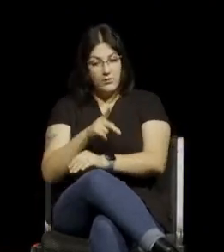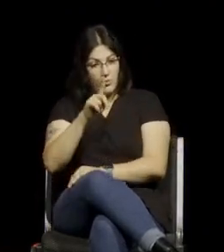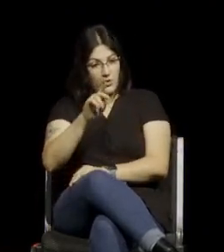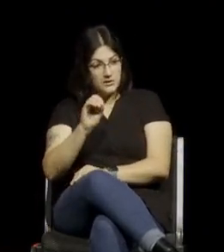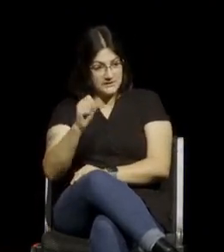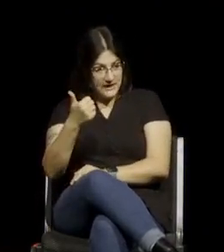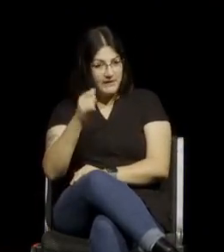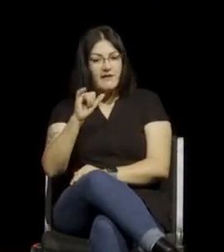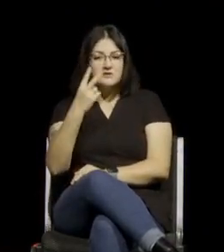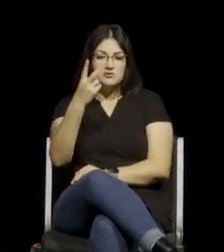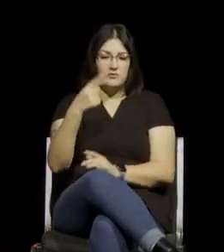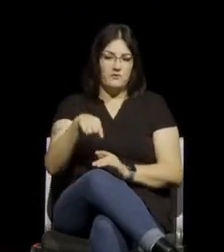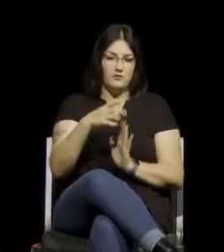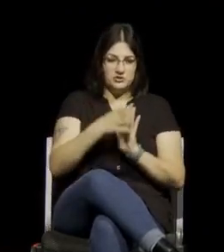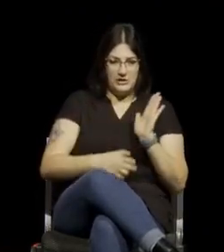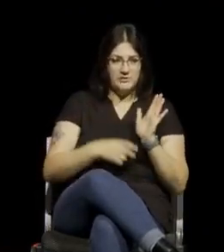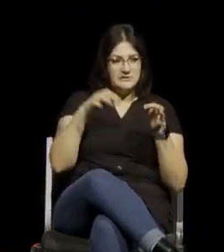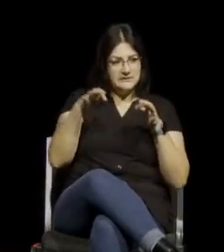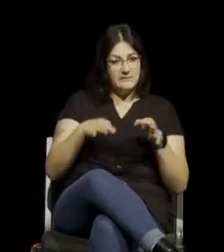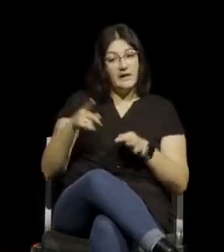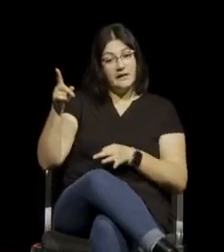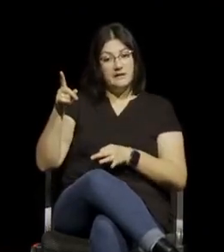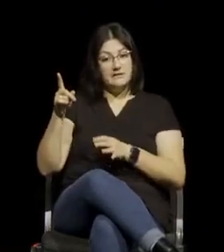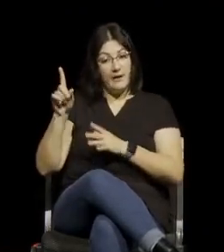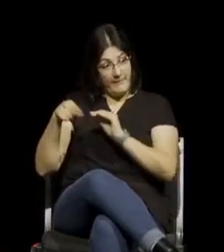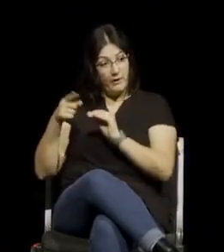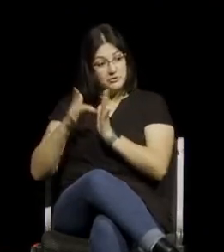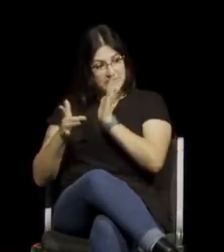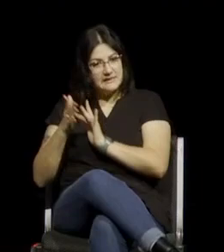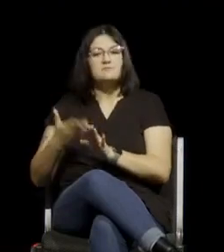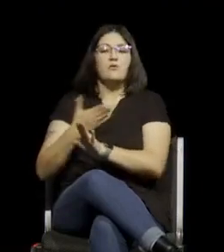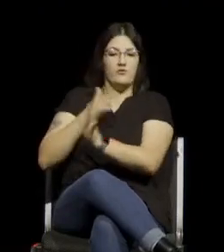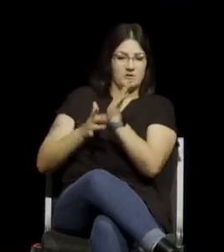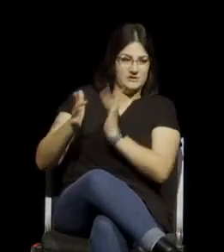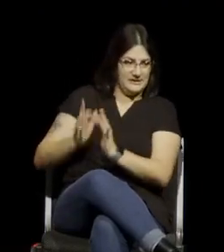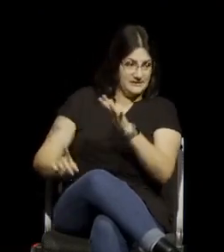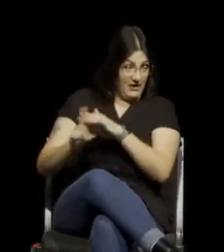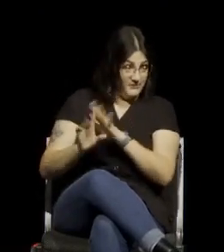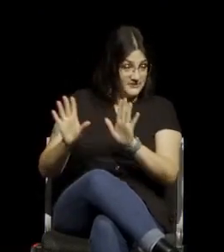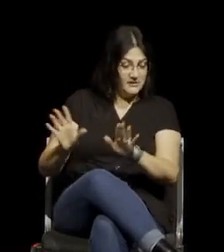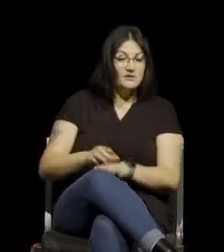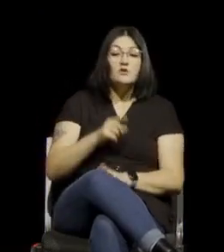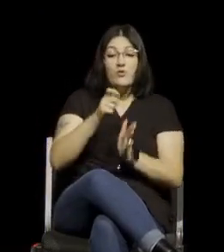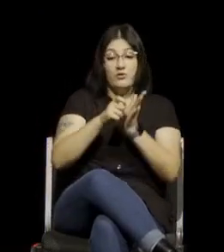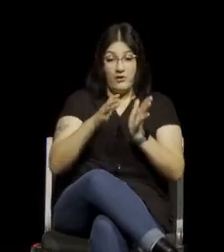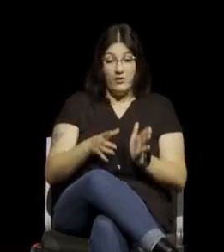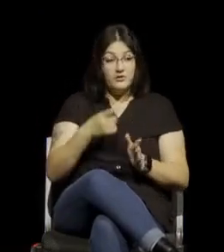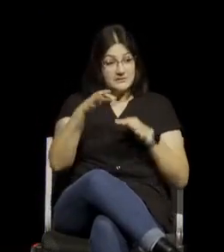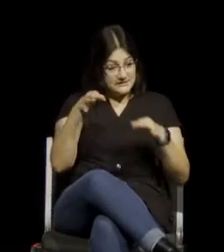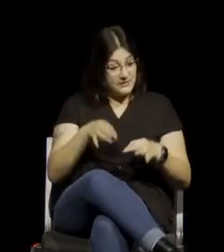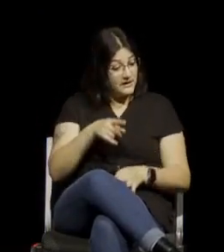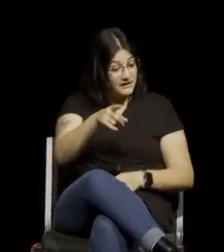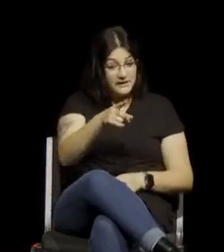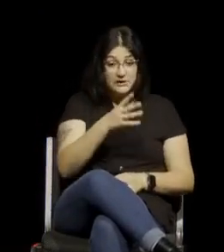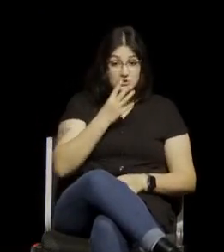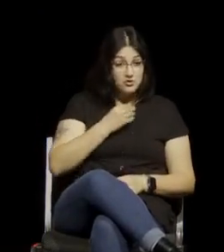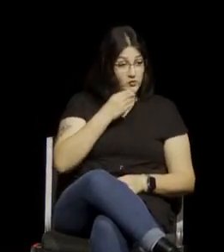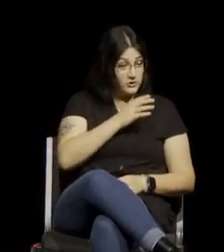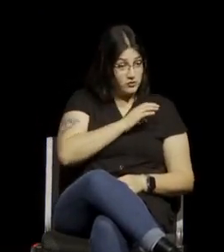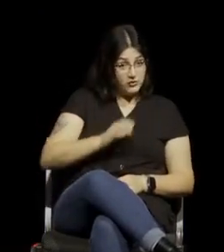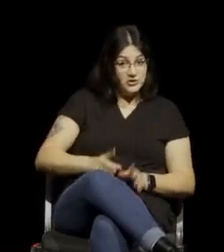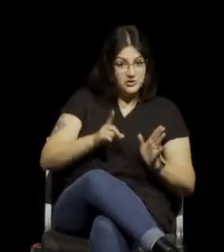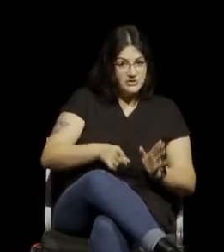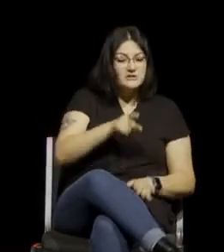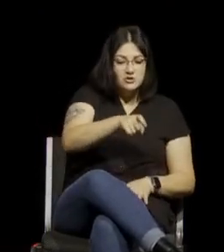two of those chapters. And so what the author of Hebrews is stating is he's saying, hey, these Jewish Christians would know